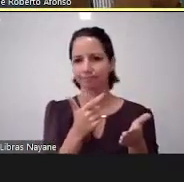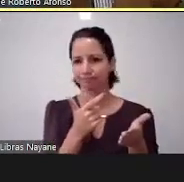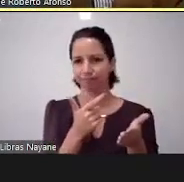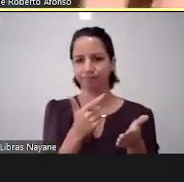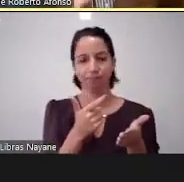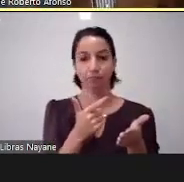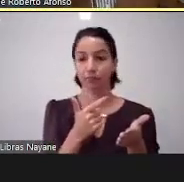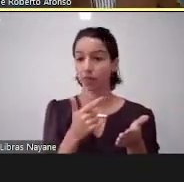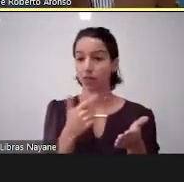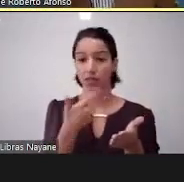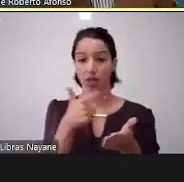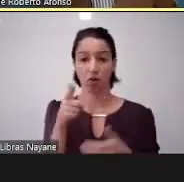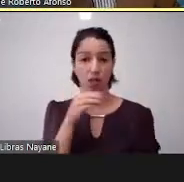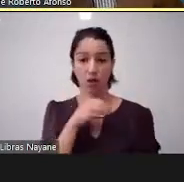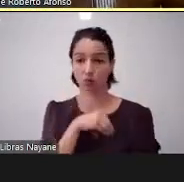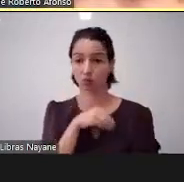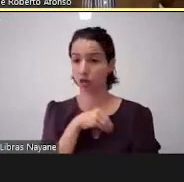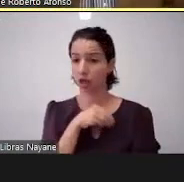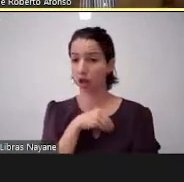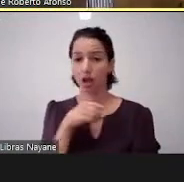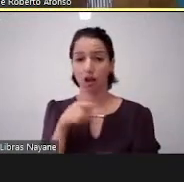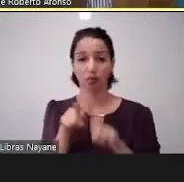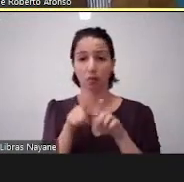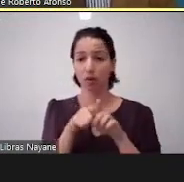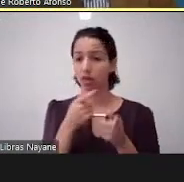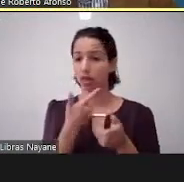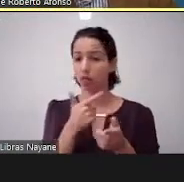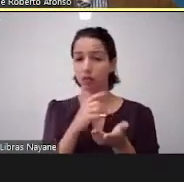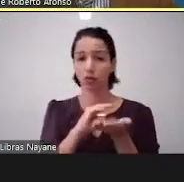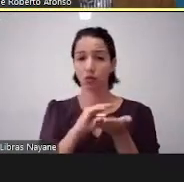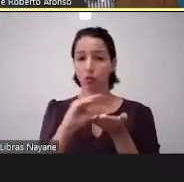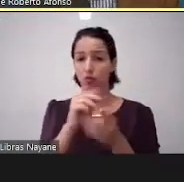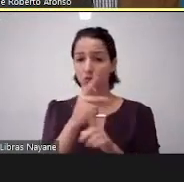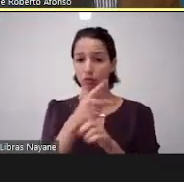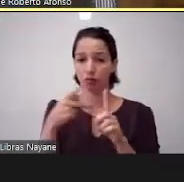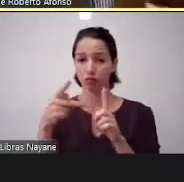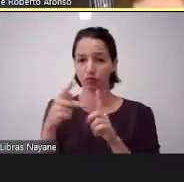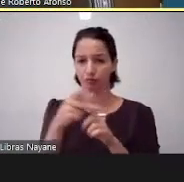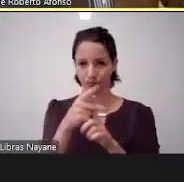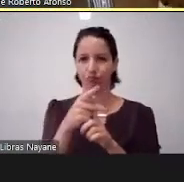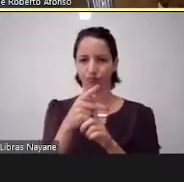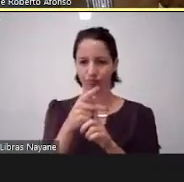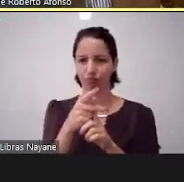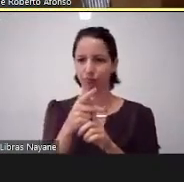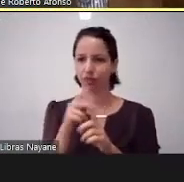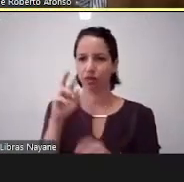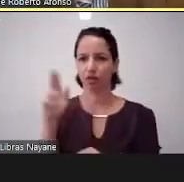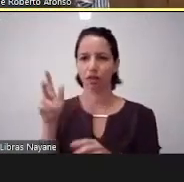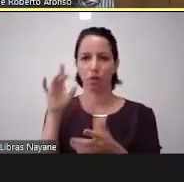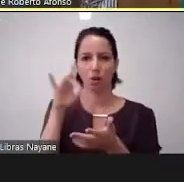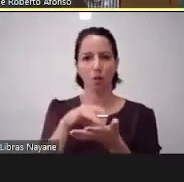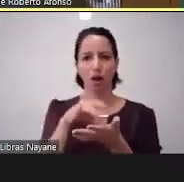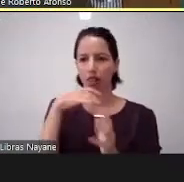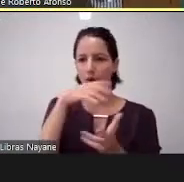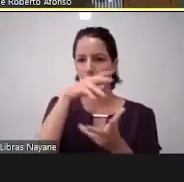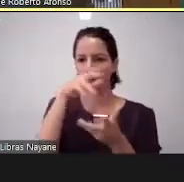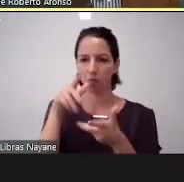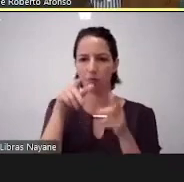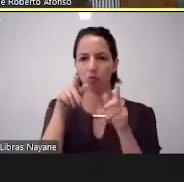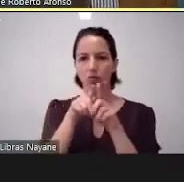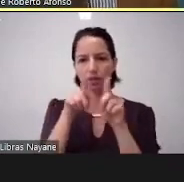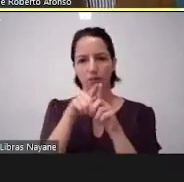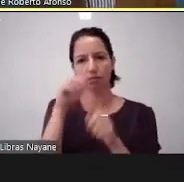the documentation. There is no wages. There is no contribution for social